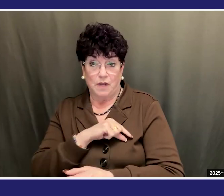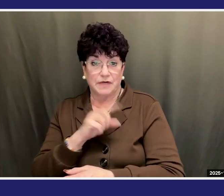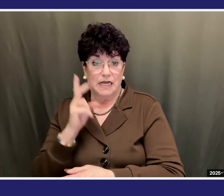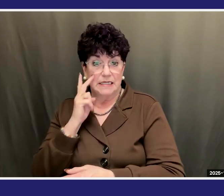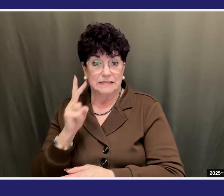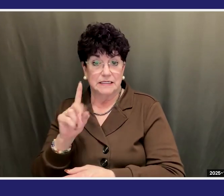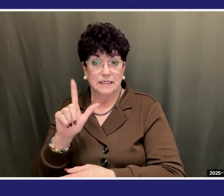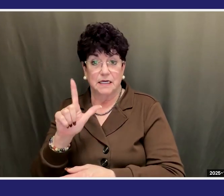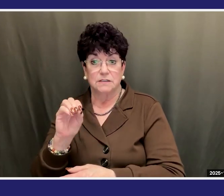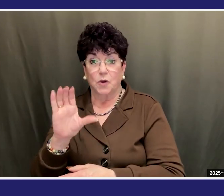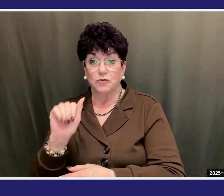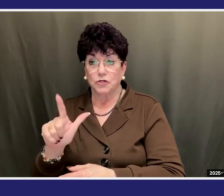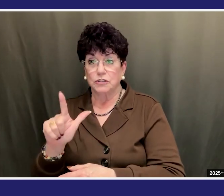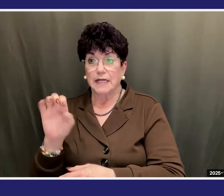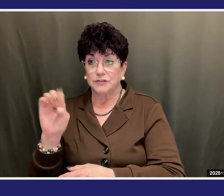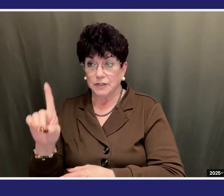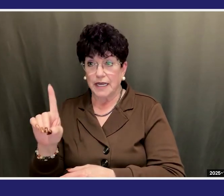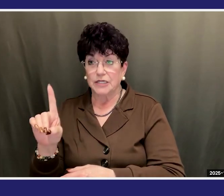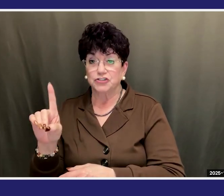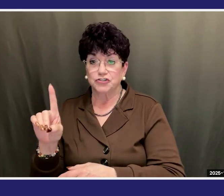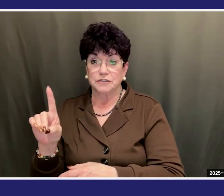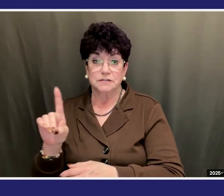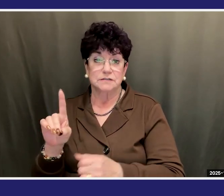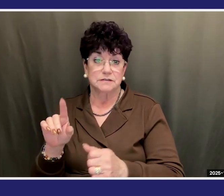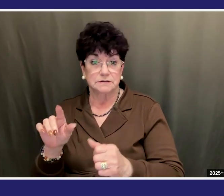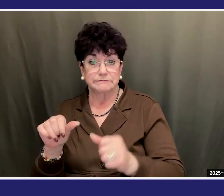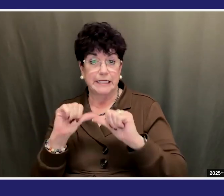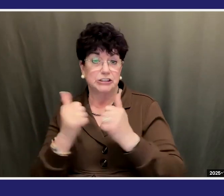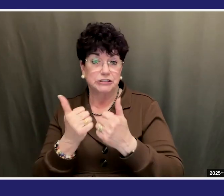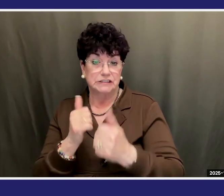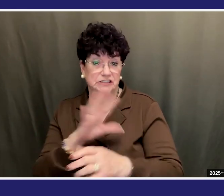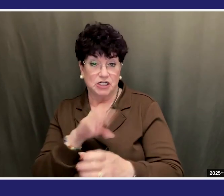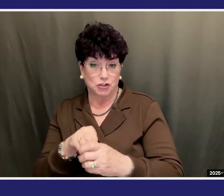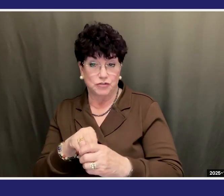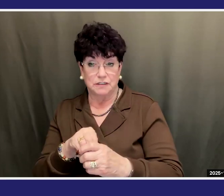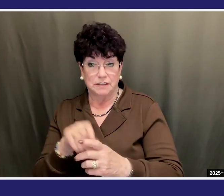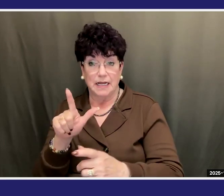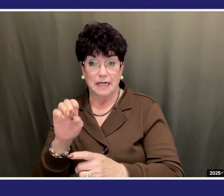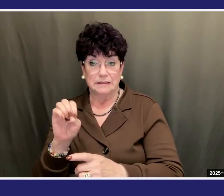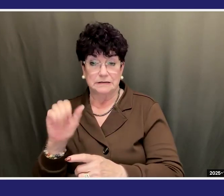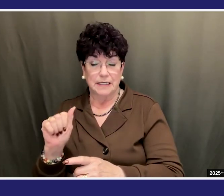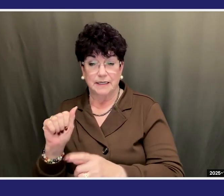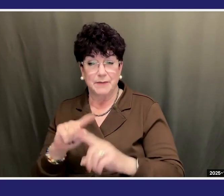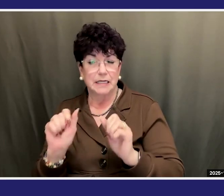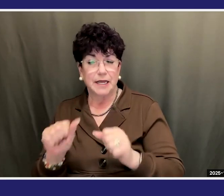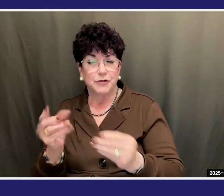local education agencies, are included as one of the groups that will be coordinated with. But could you give some more details on how this